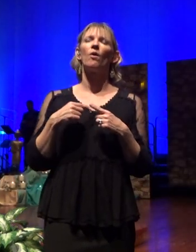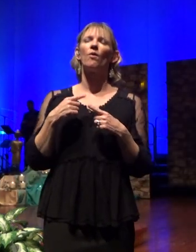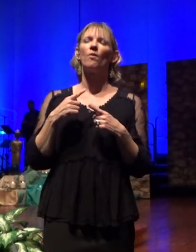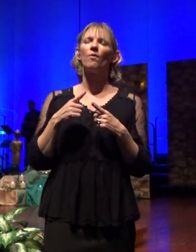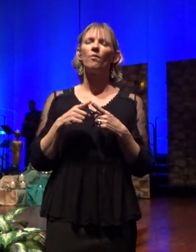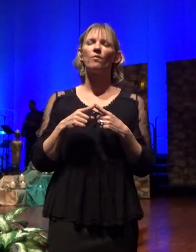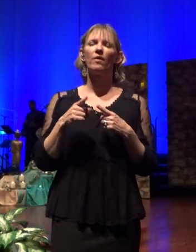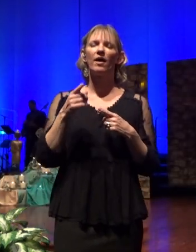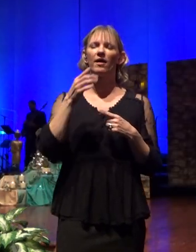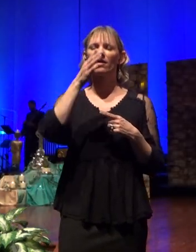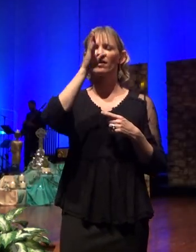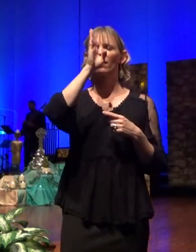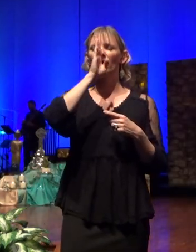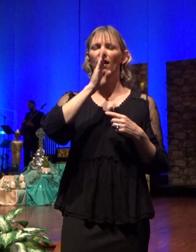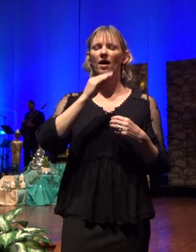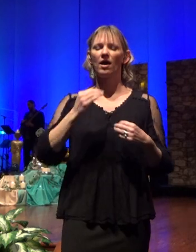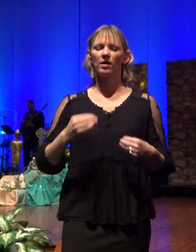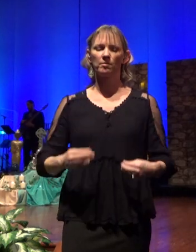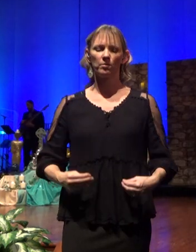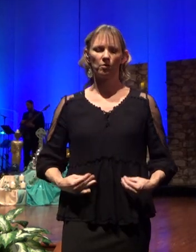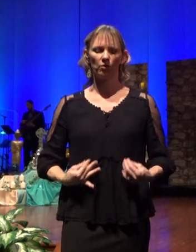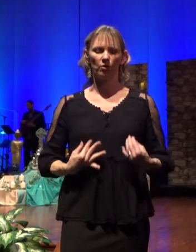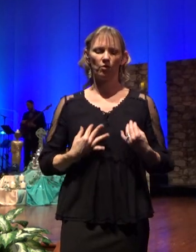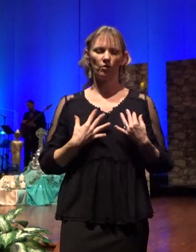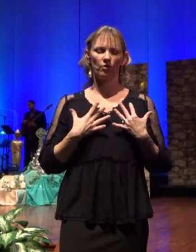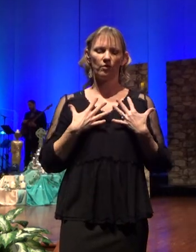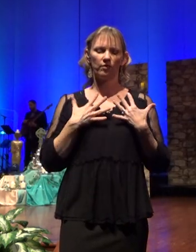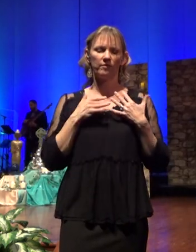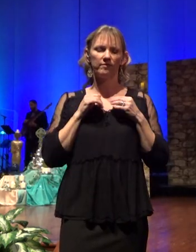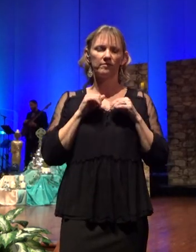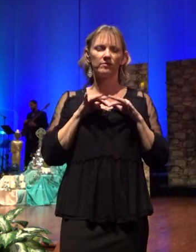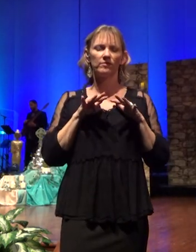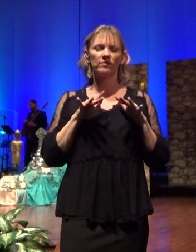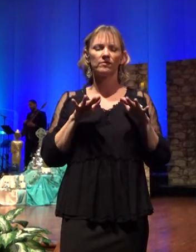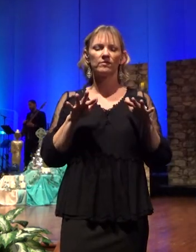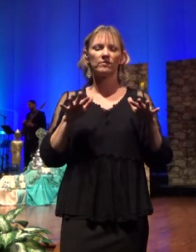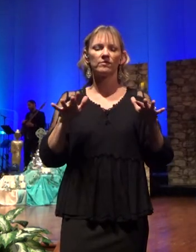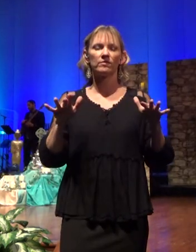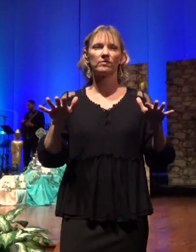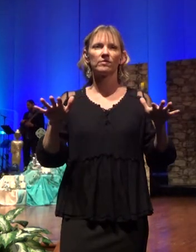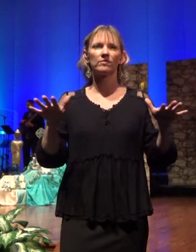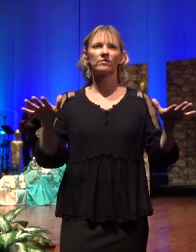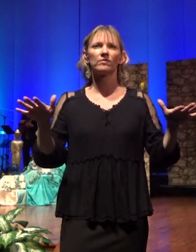through me, when you move